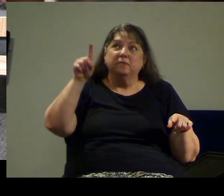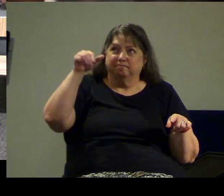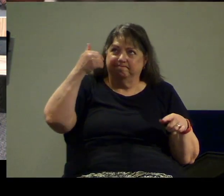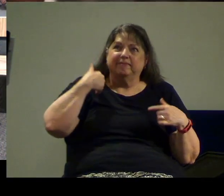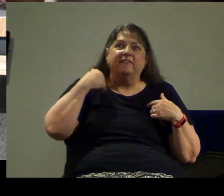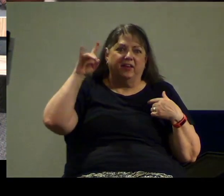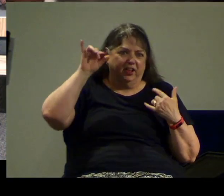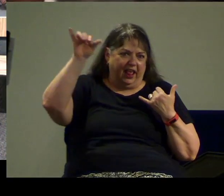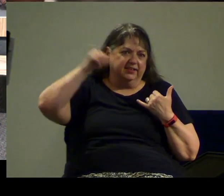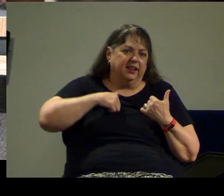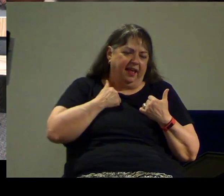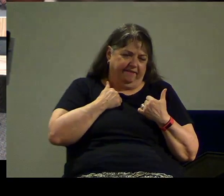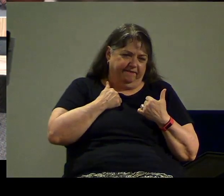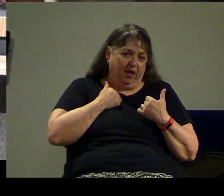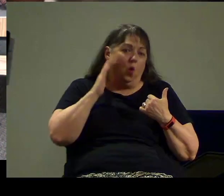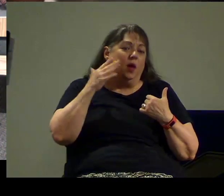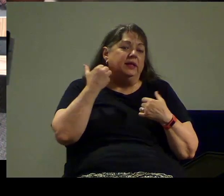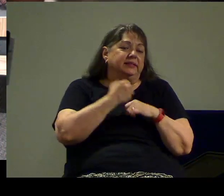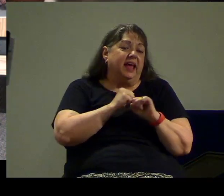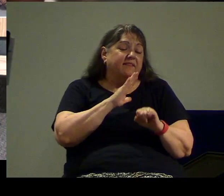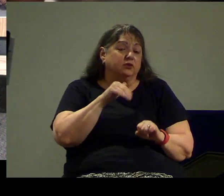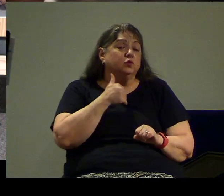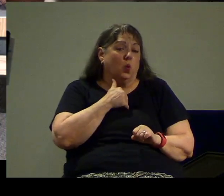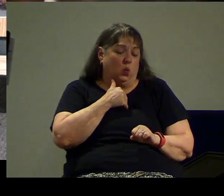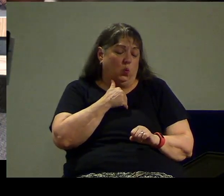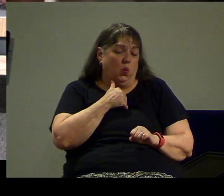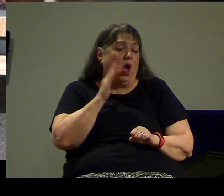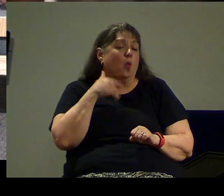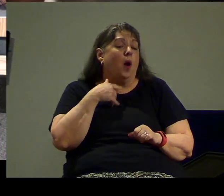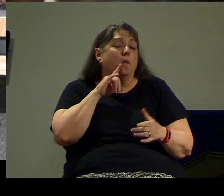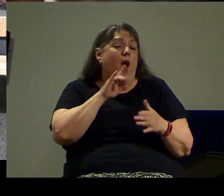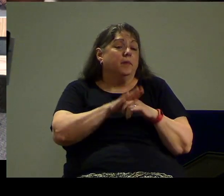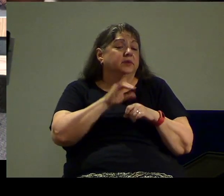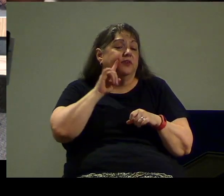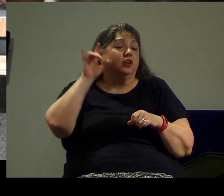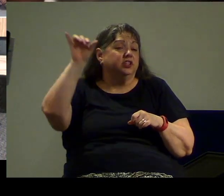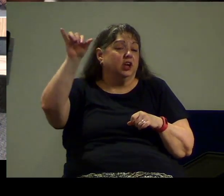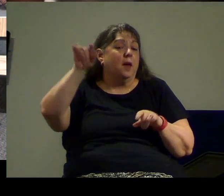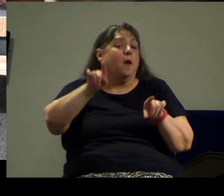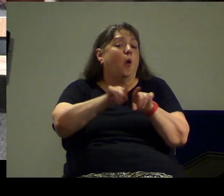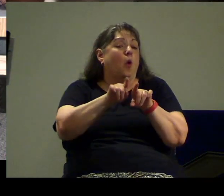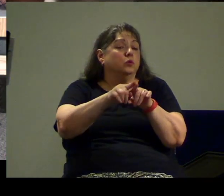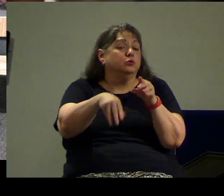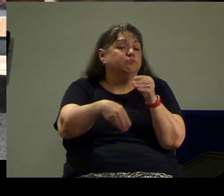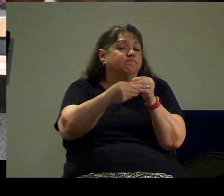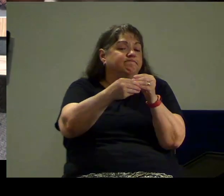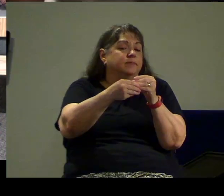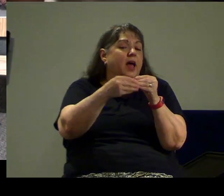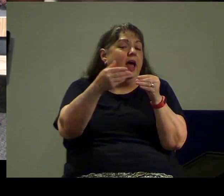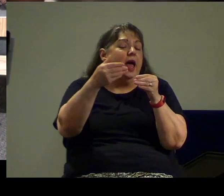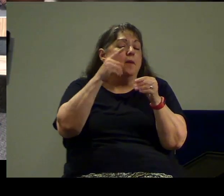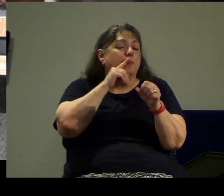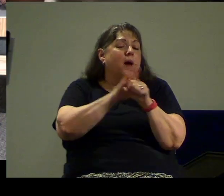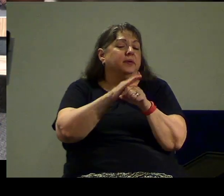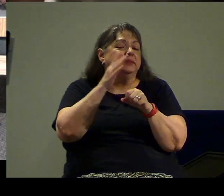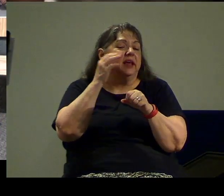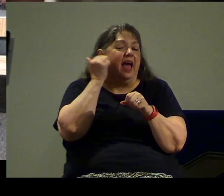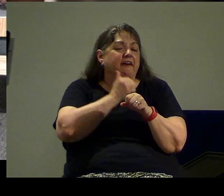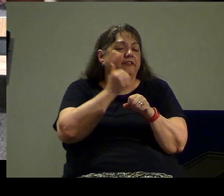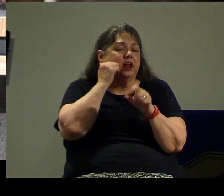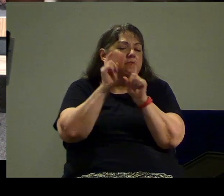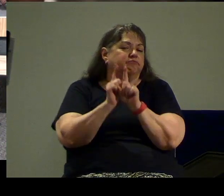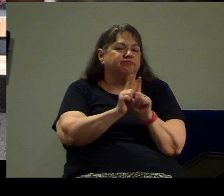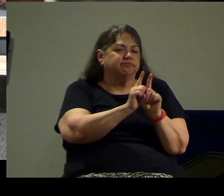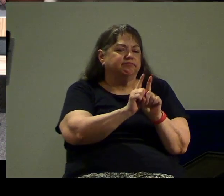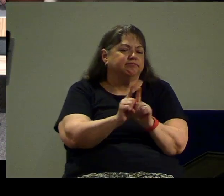Christ, save your soul and promise you eternity, but he promises to walk with you all the days